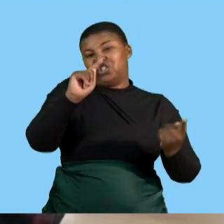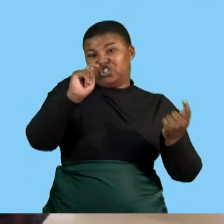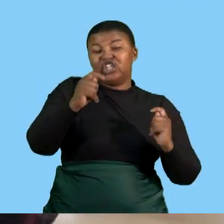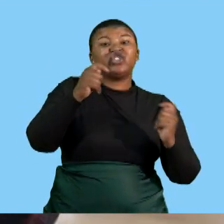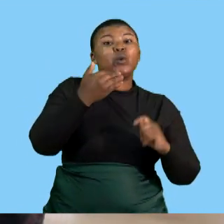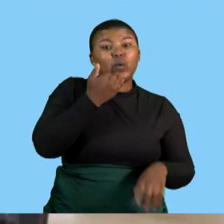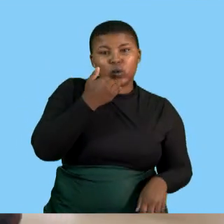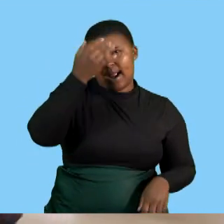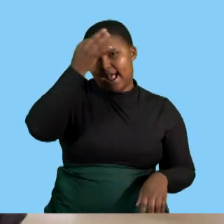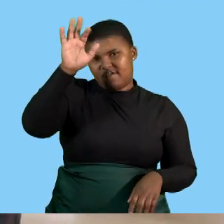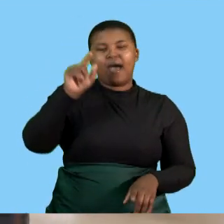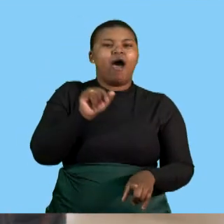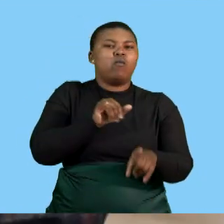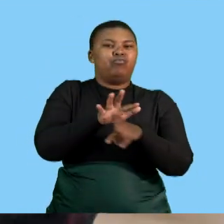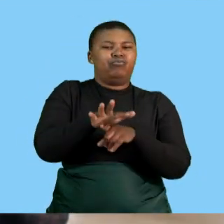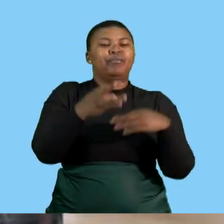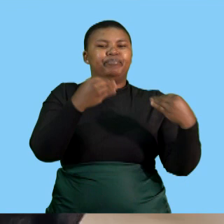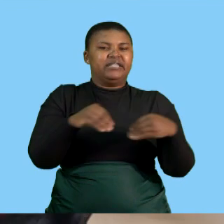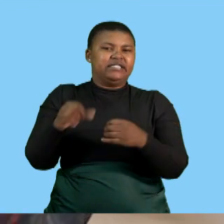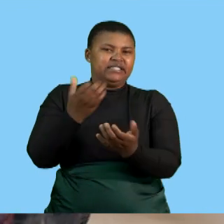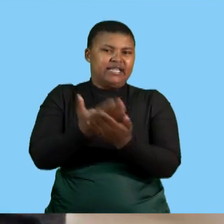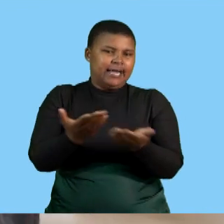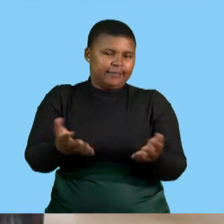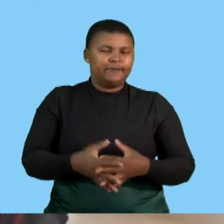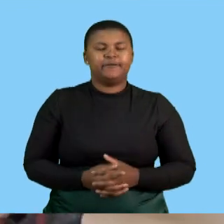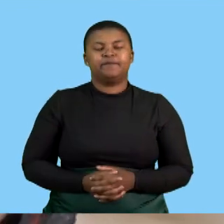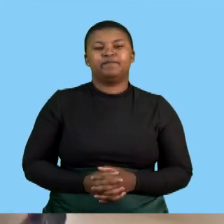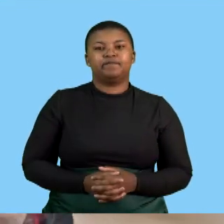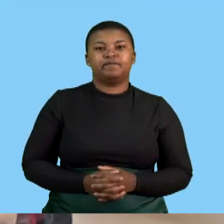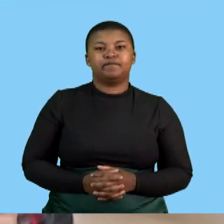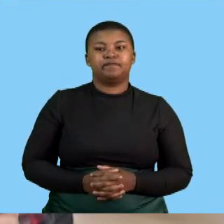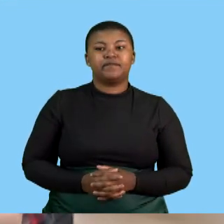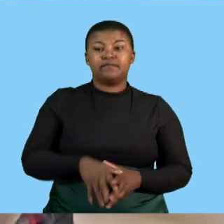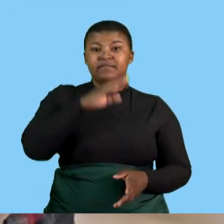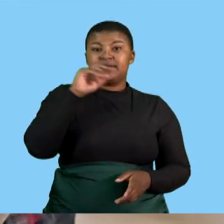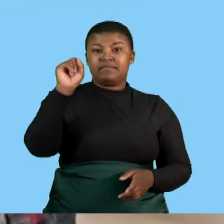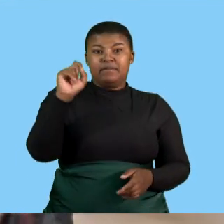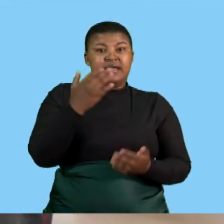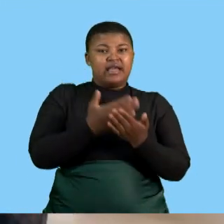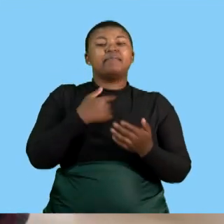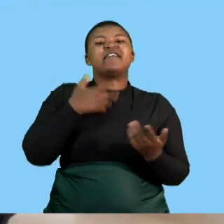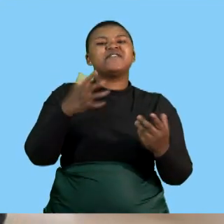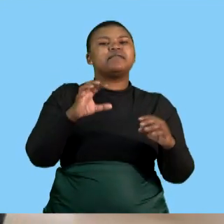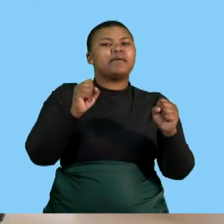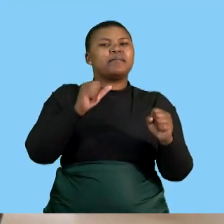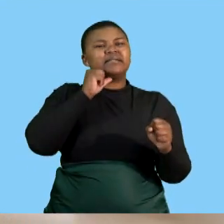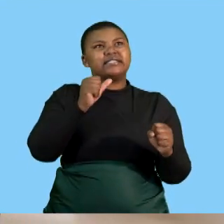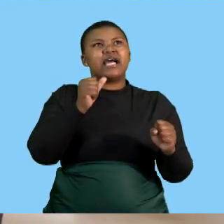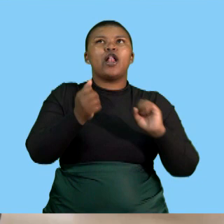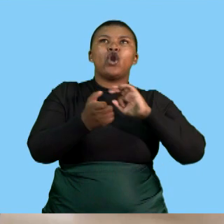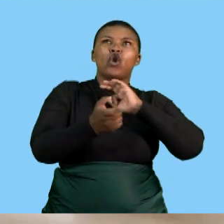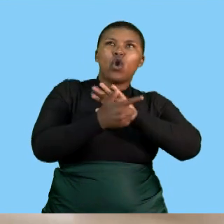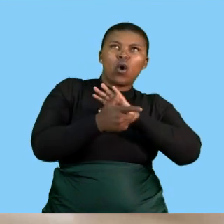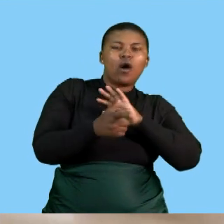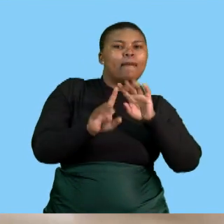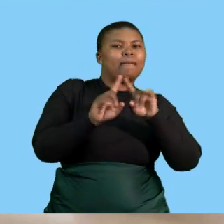government that can have an influence on a business. So this can also be, as I said, laws, of course, but